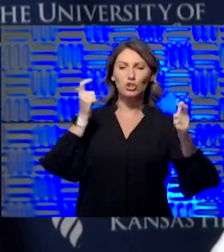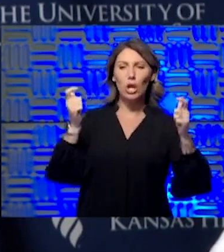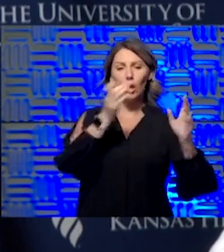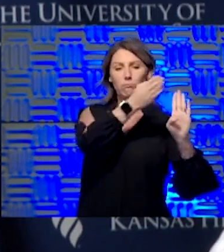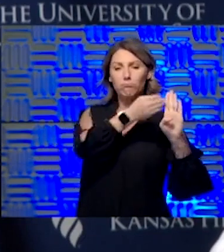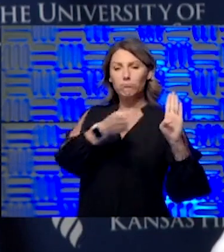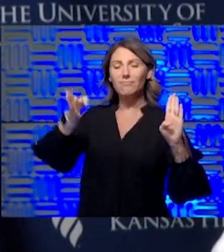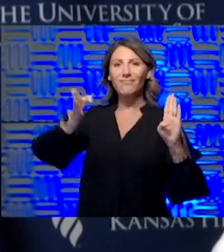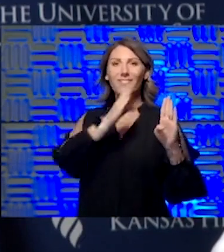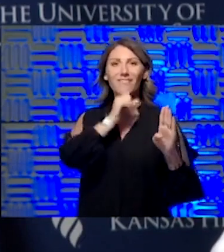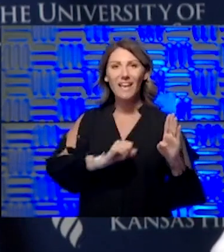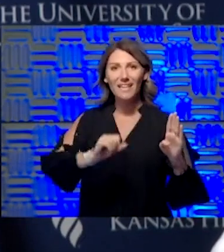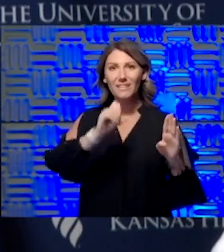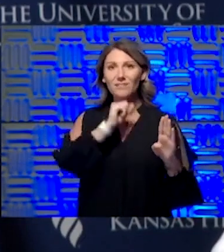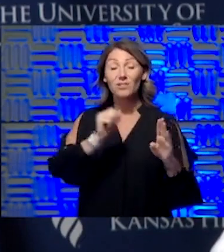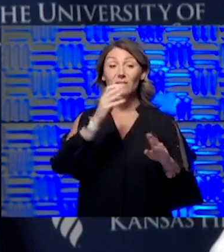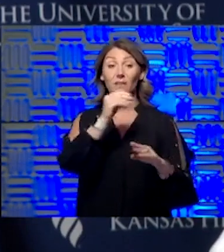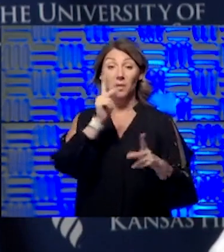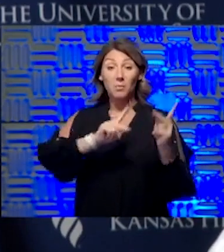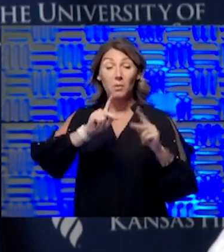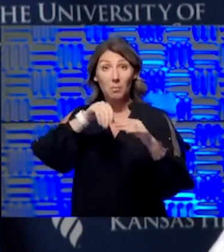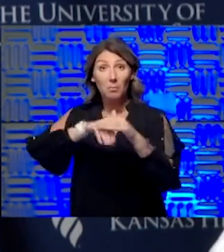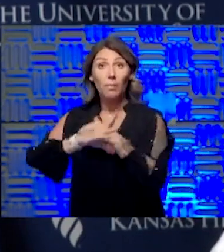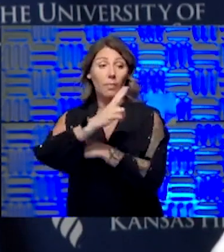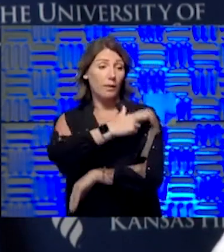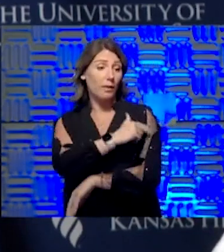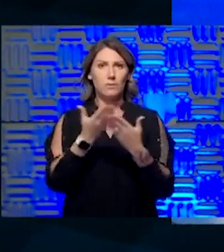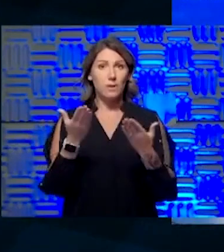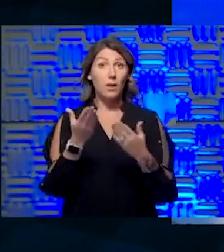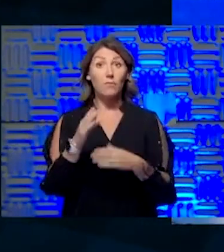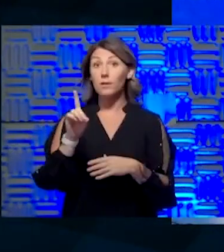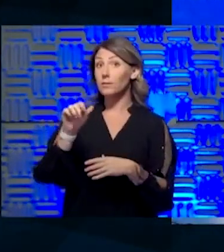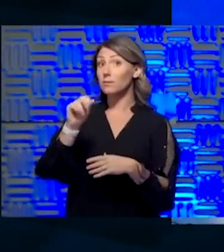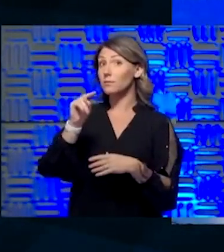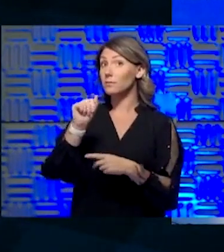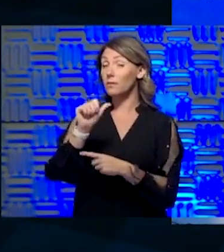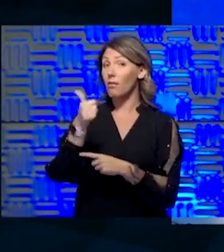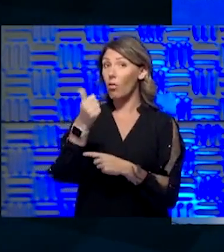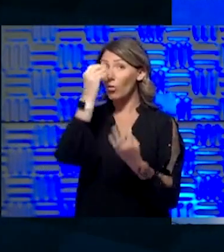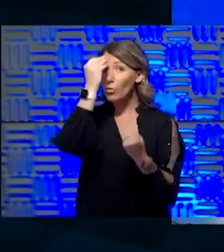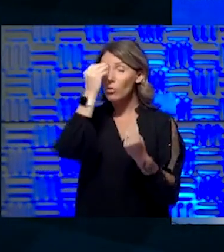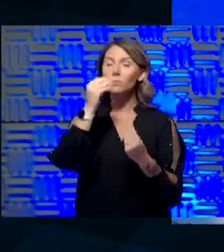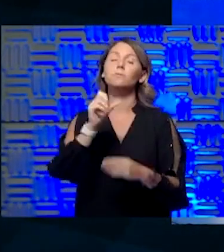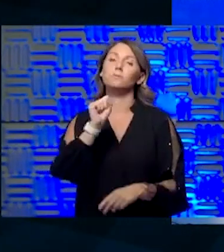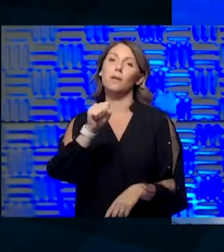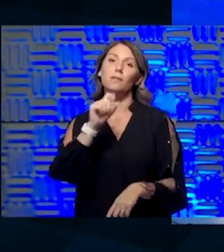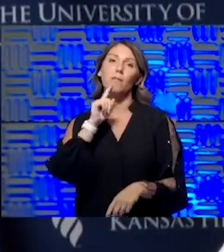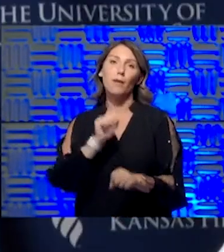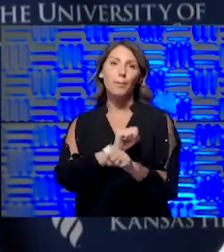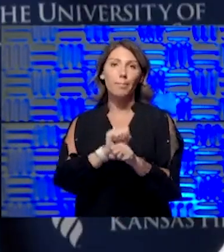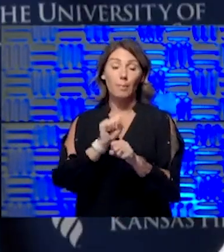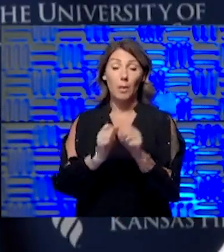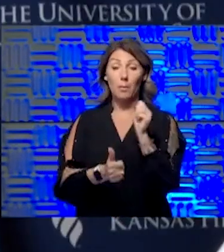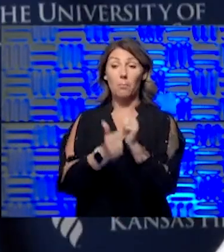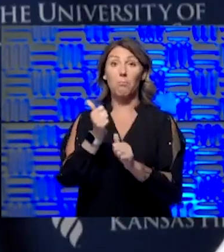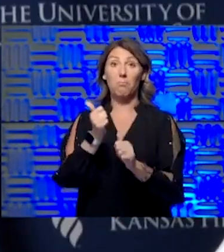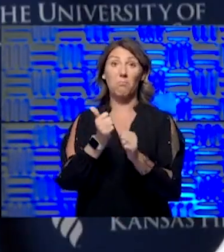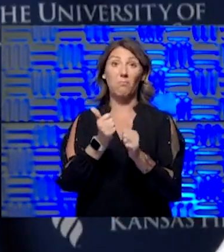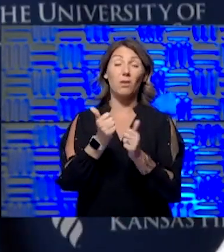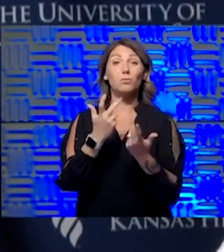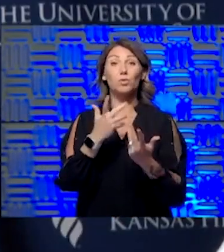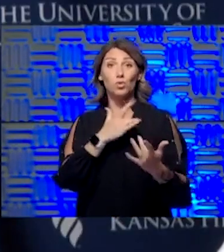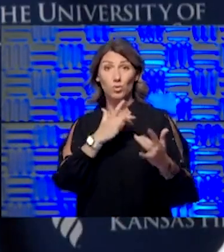COVID-19 patients. Dana can probably help us with that. Yeah. I don't know that we have those